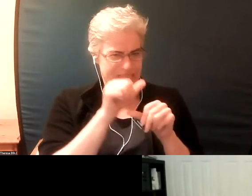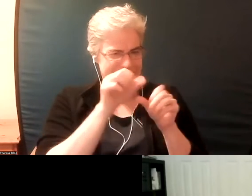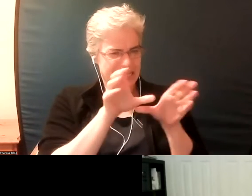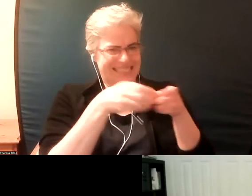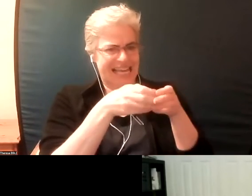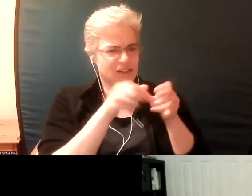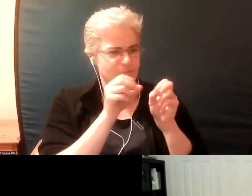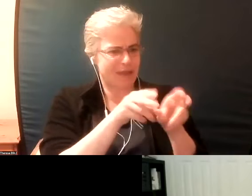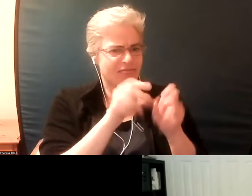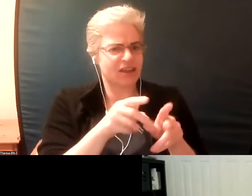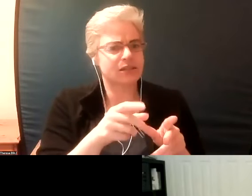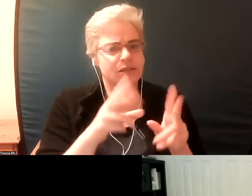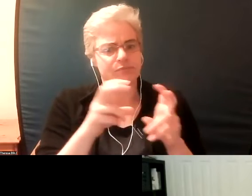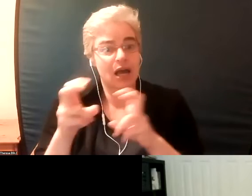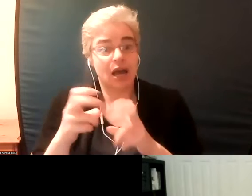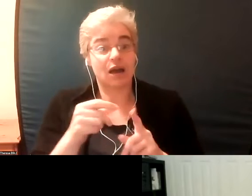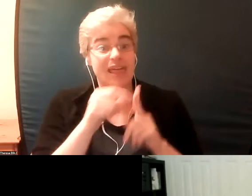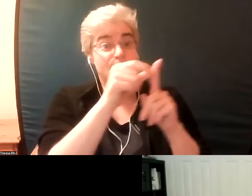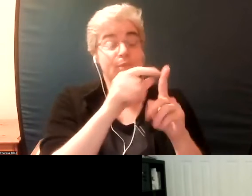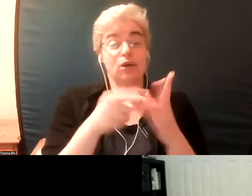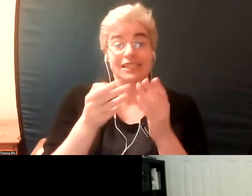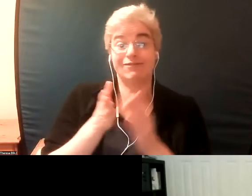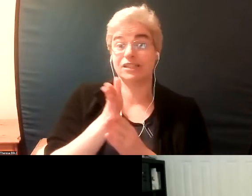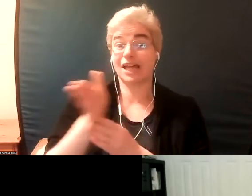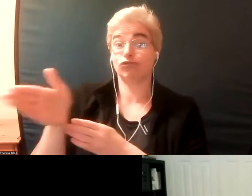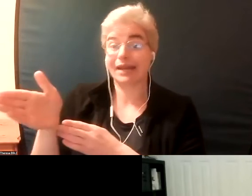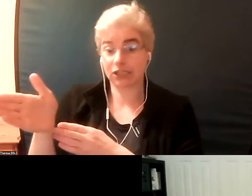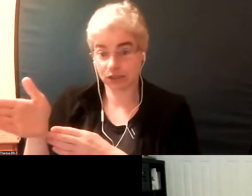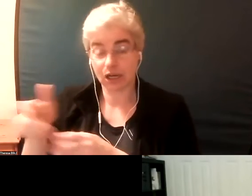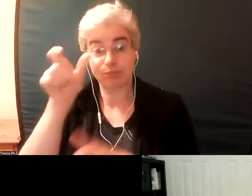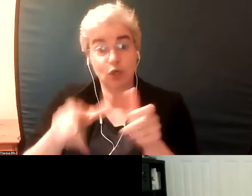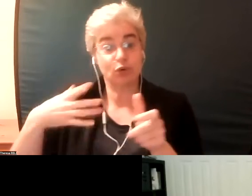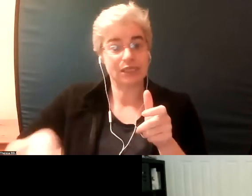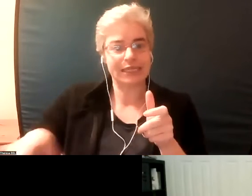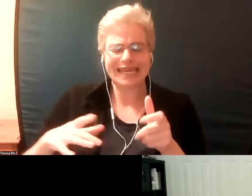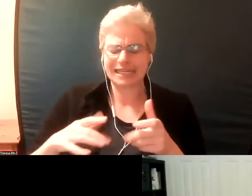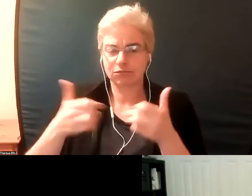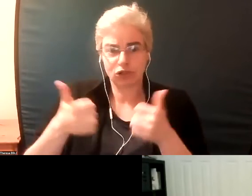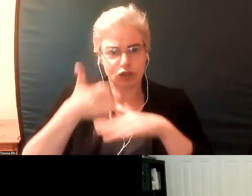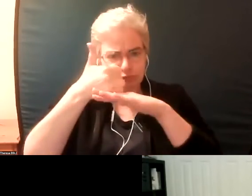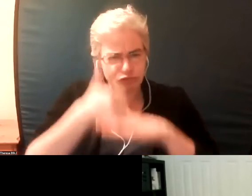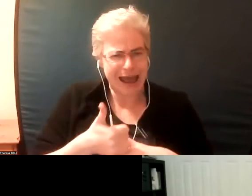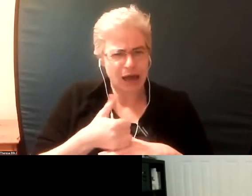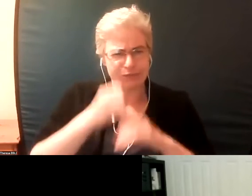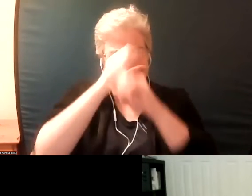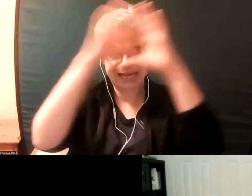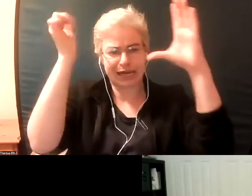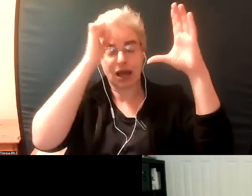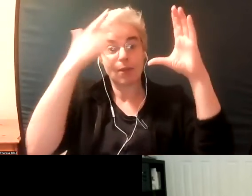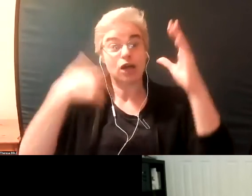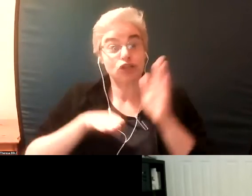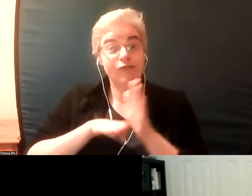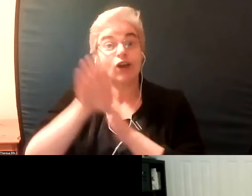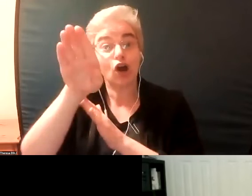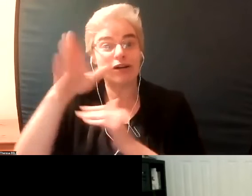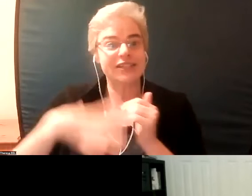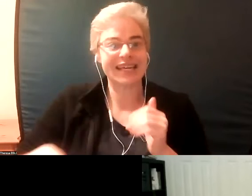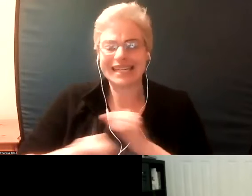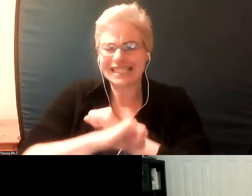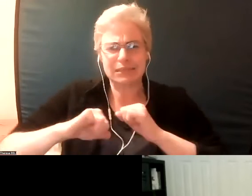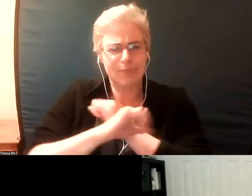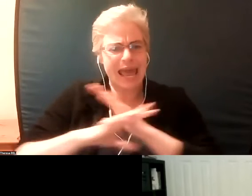and they propose a different direction. Pupils need a good grounding in knowledge, but to flourish, they need space to